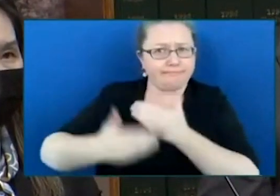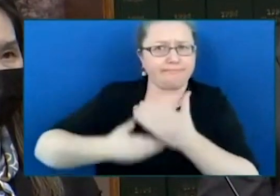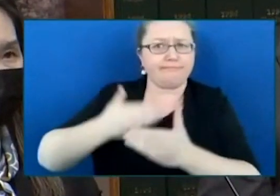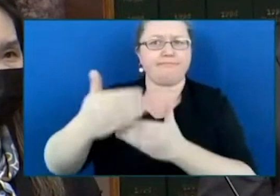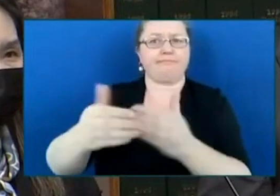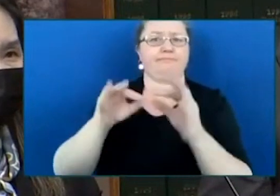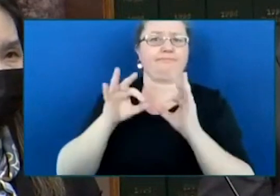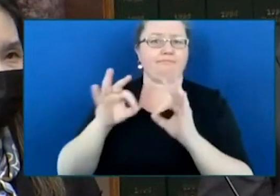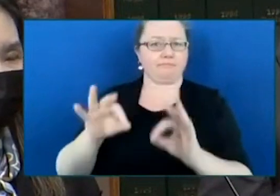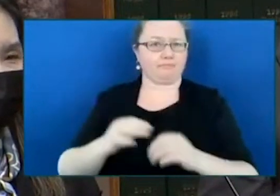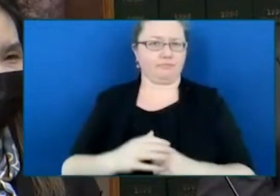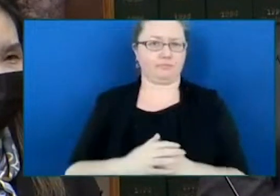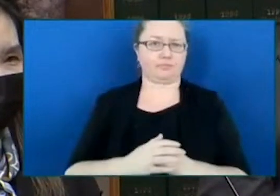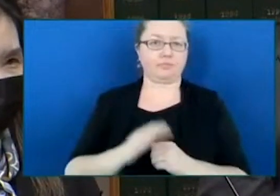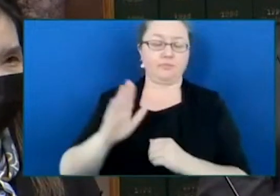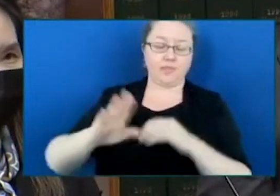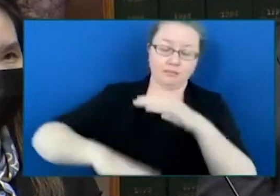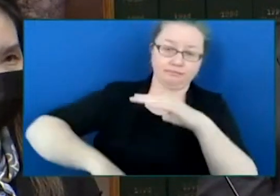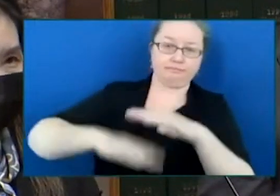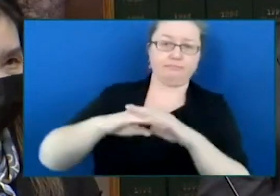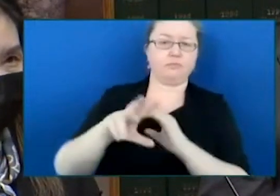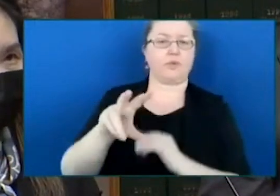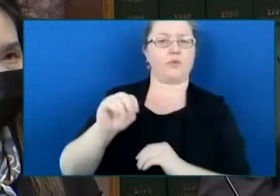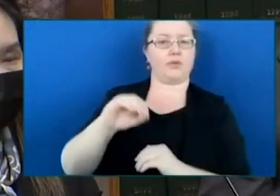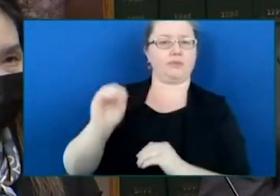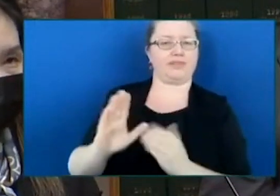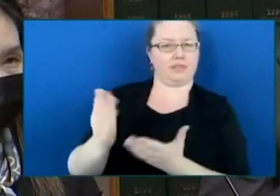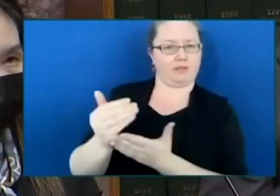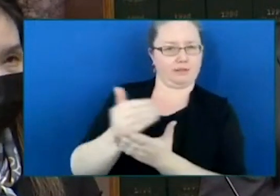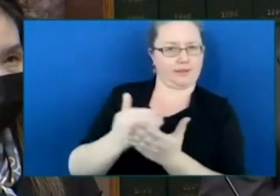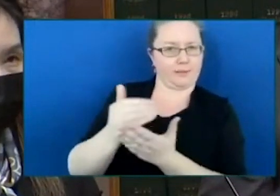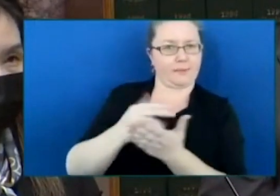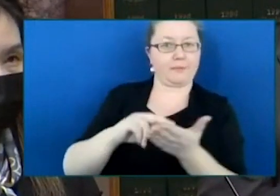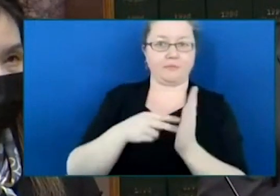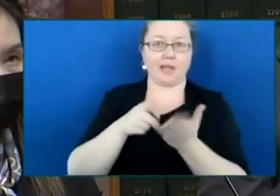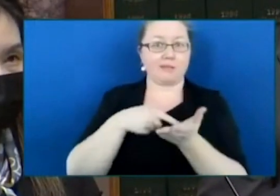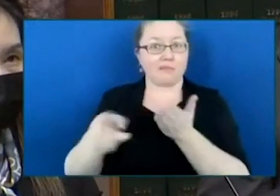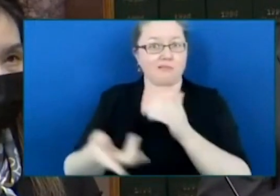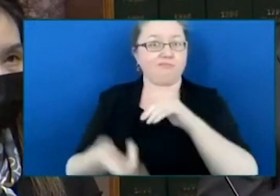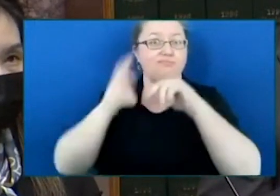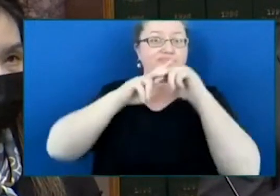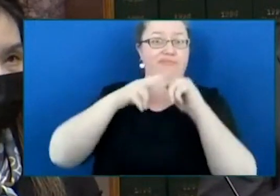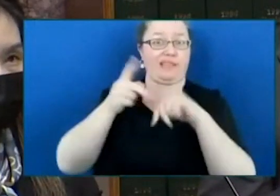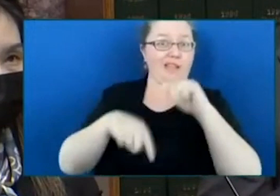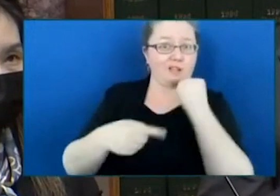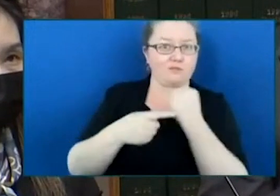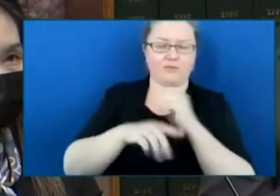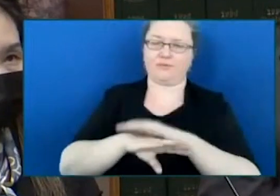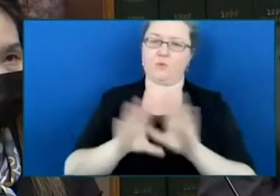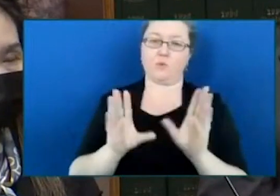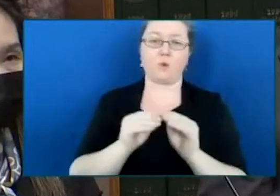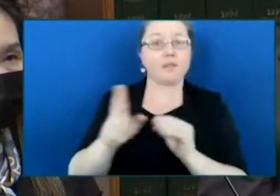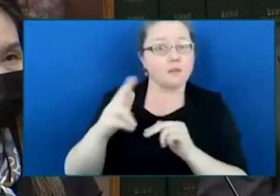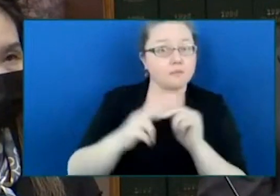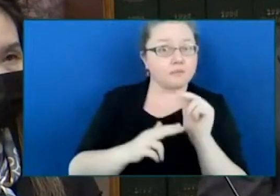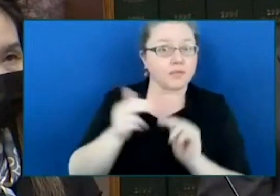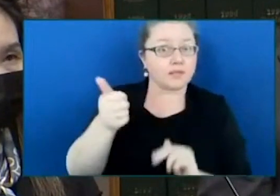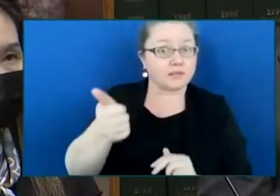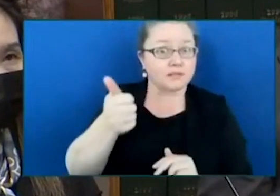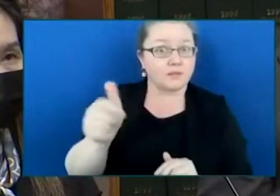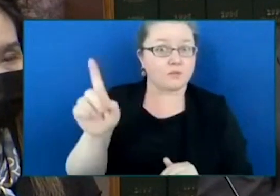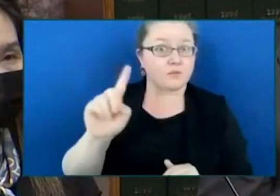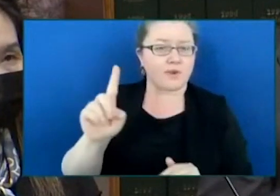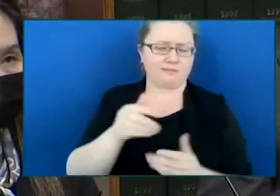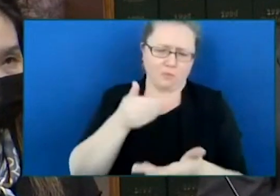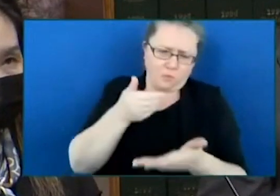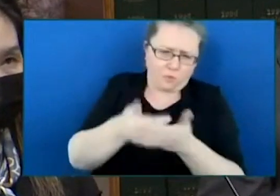capped at 30% of their income. And the building, Mr. Speaker, the building is right downtown, just a short walk away from pharmacy